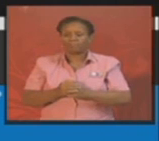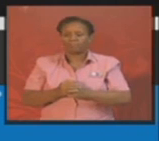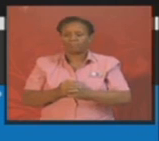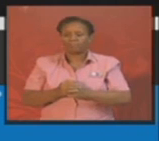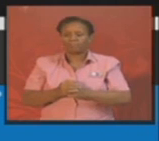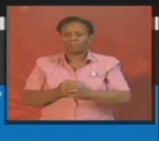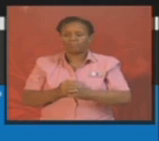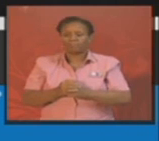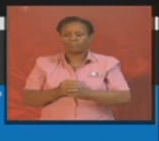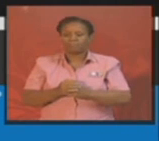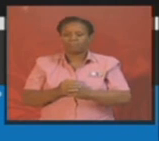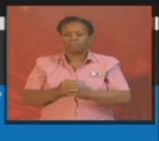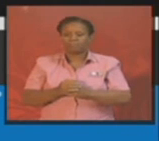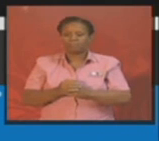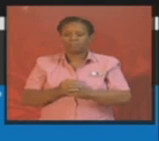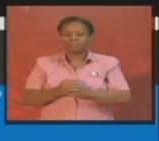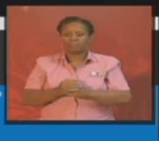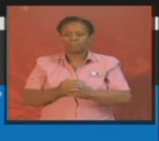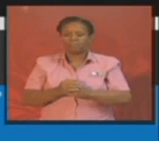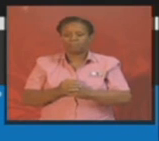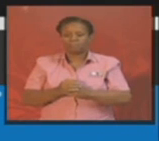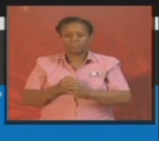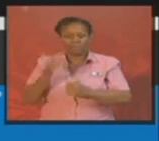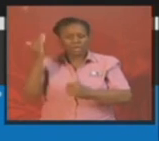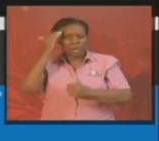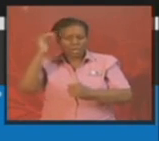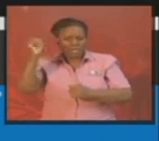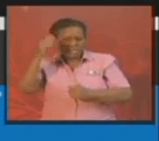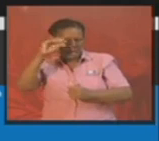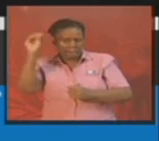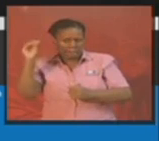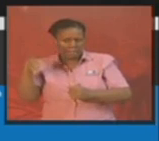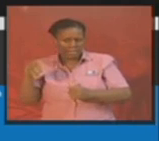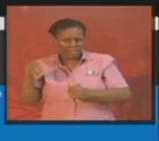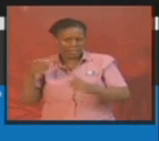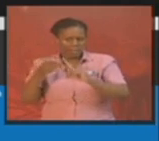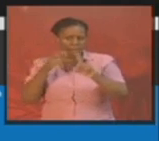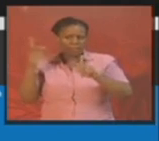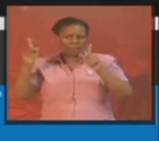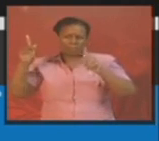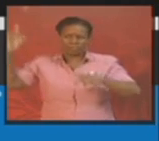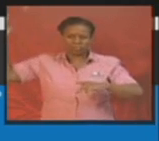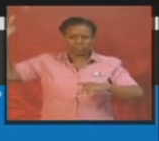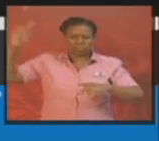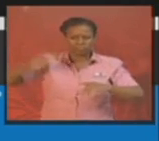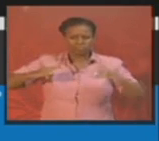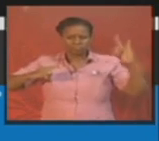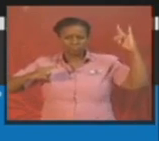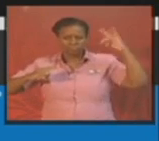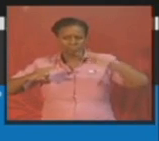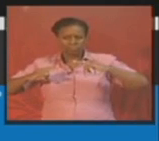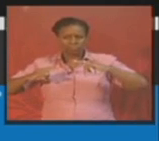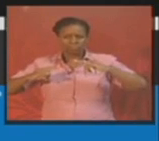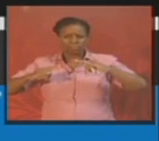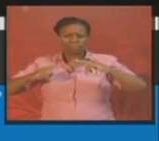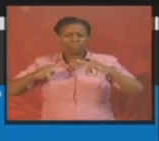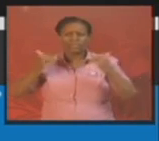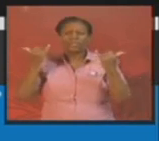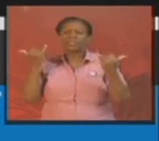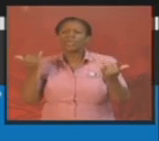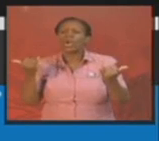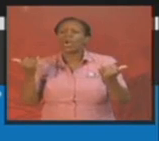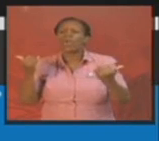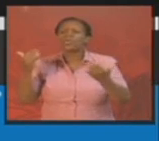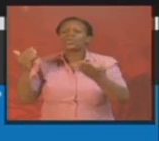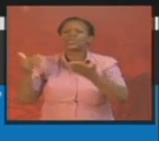I think 10% of the cases were from people who are returning. Can you tell us now where are these new cases coming